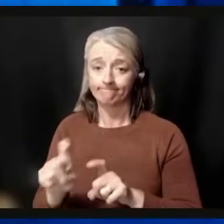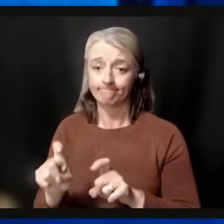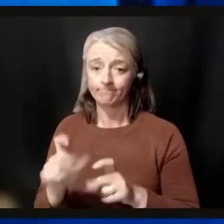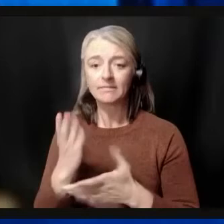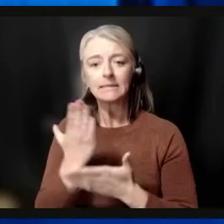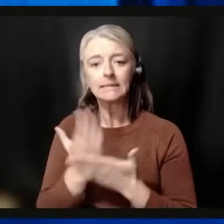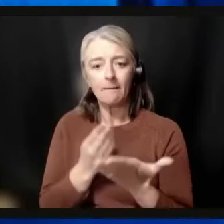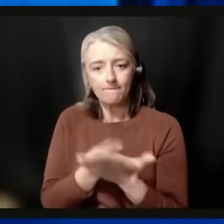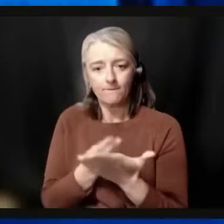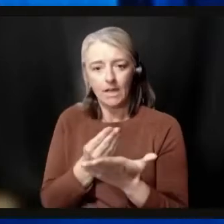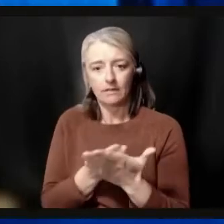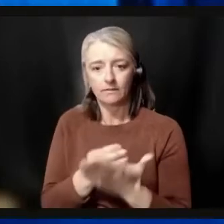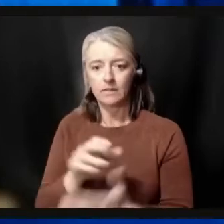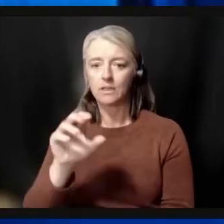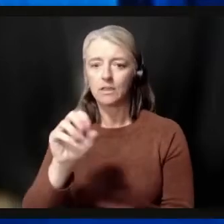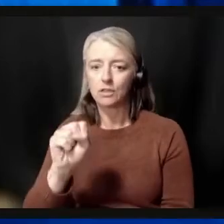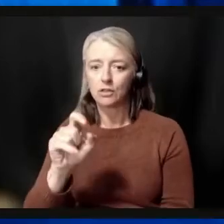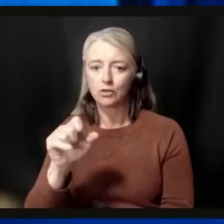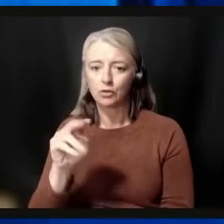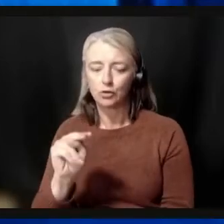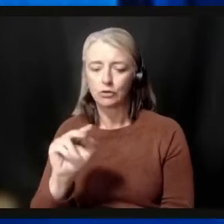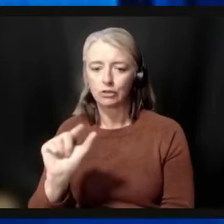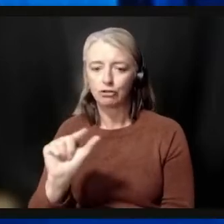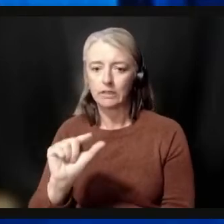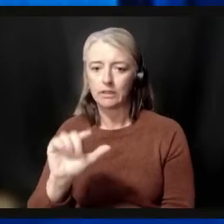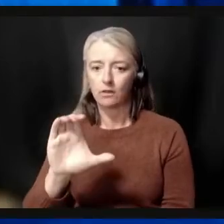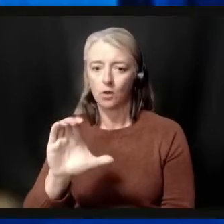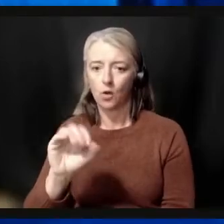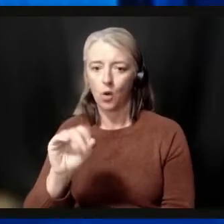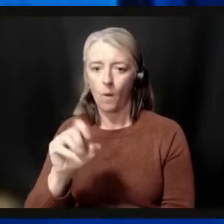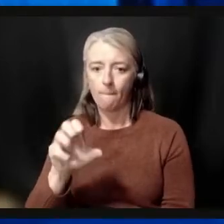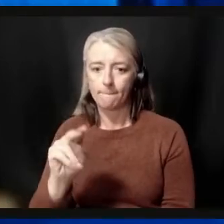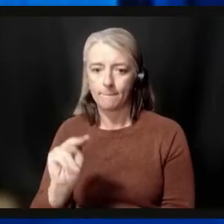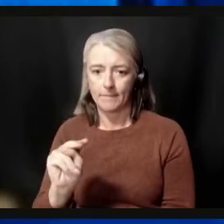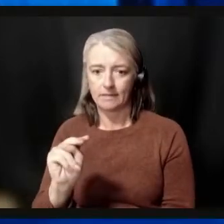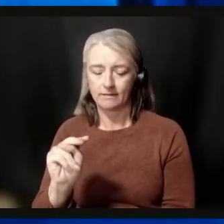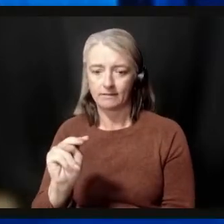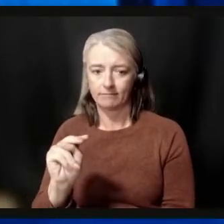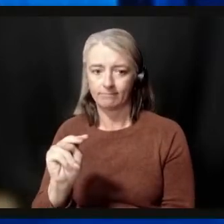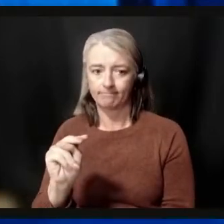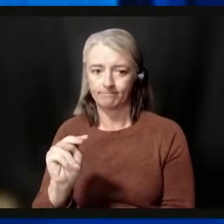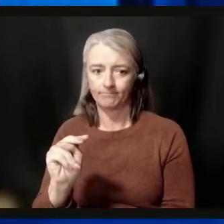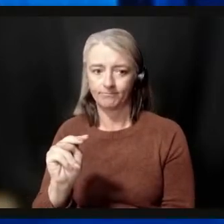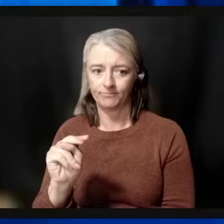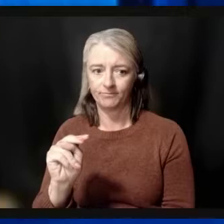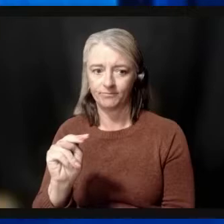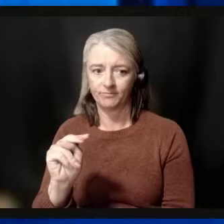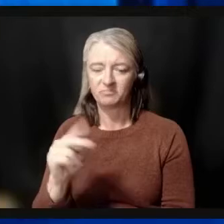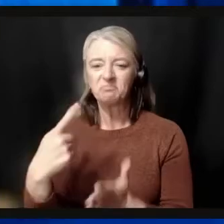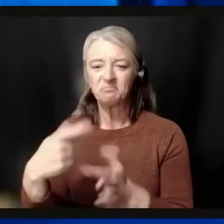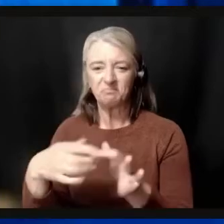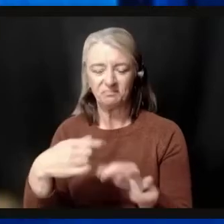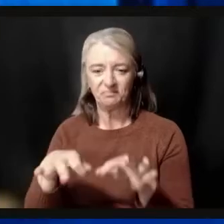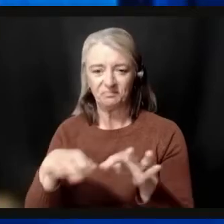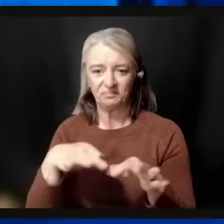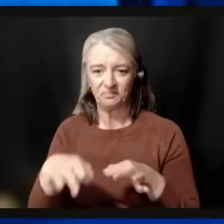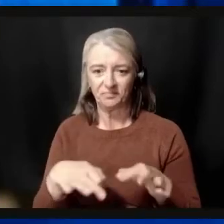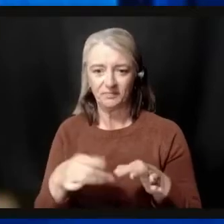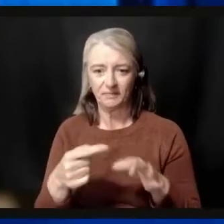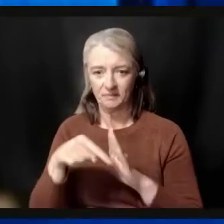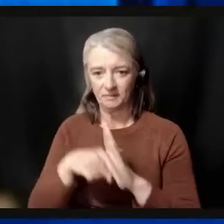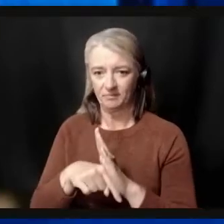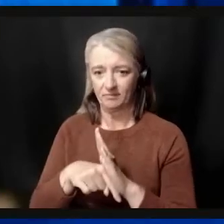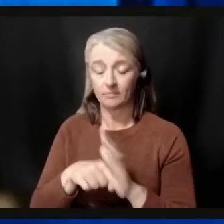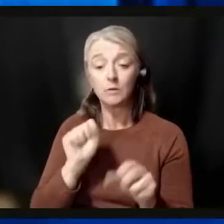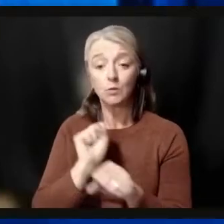the Susan G. Komen Foundation to allow us to do a project, which I'll have Dr. Nye go into a little more, but it's working